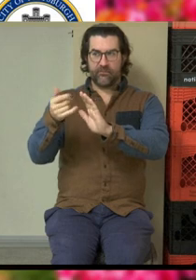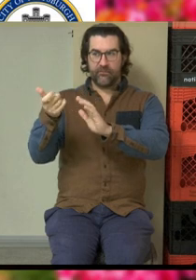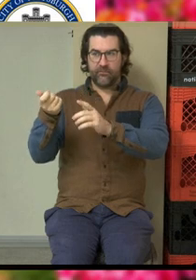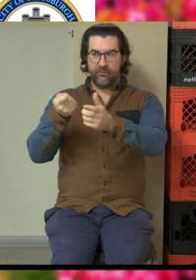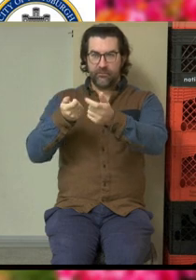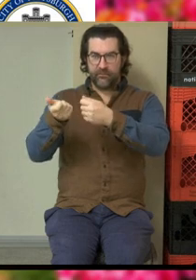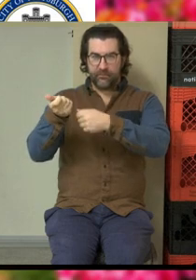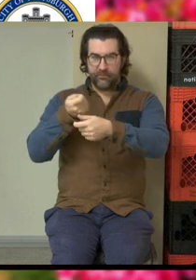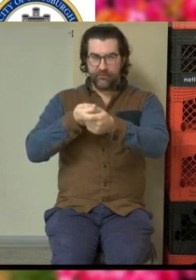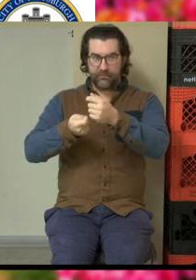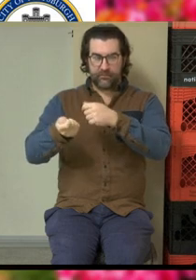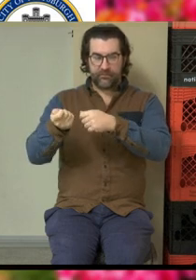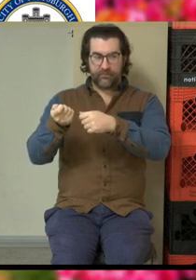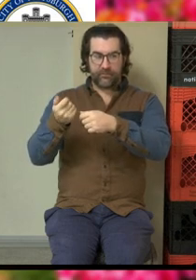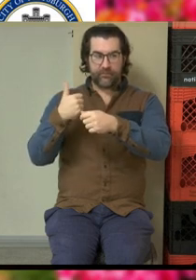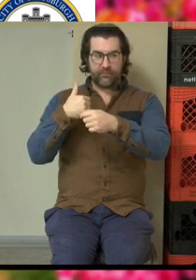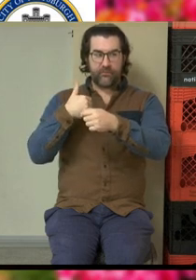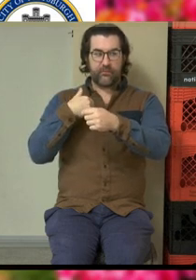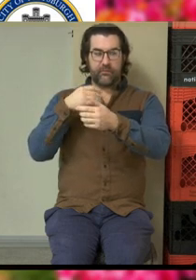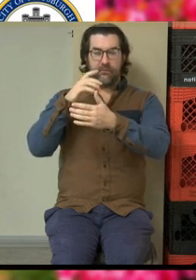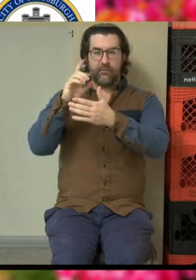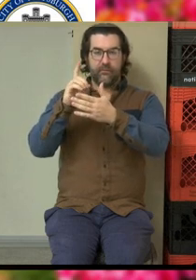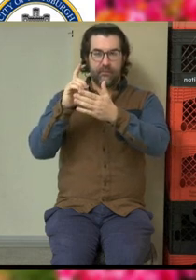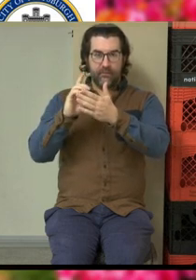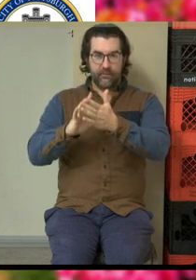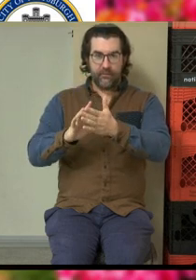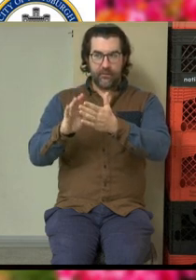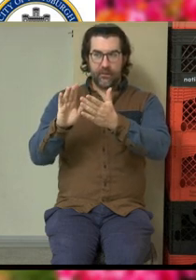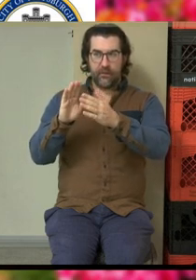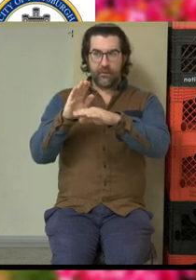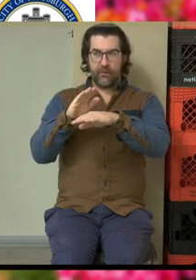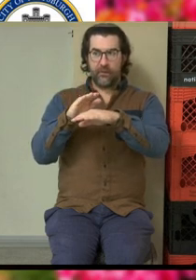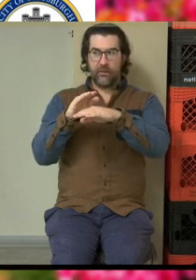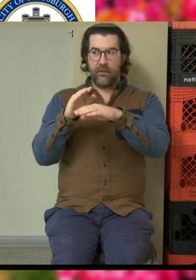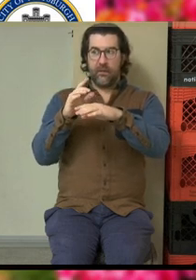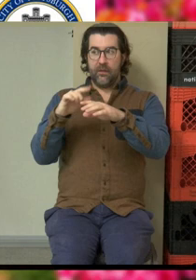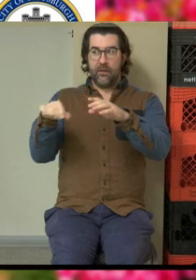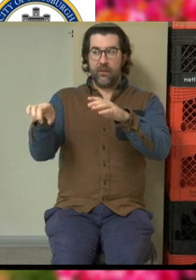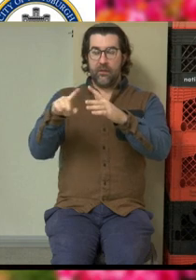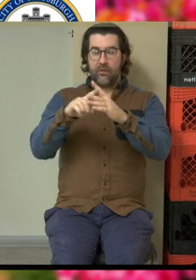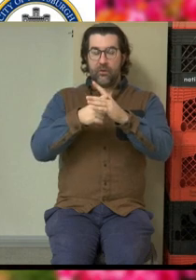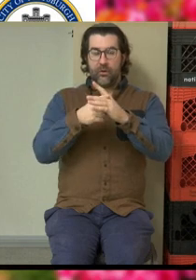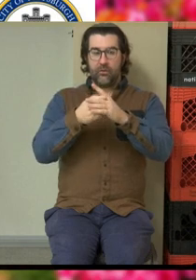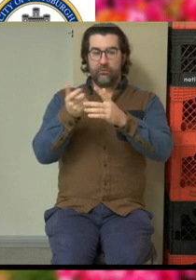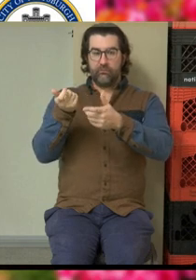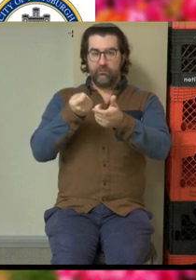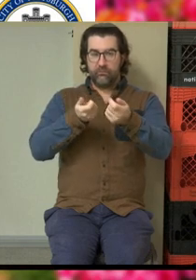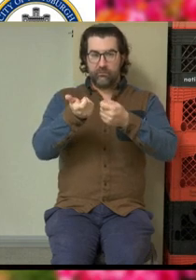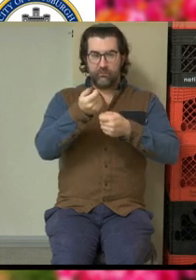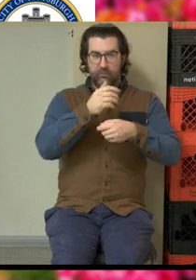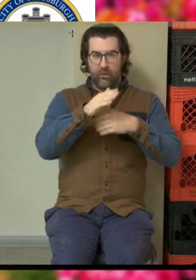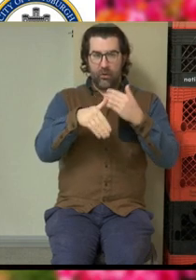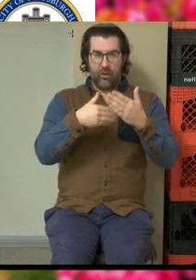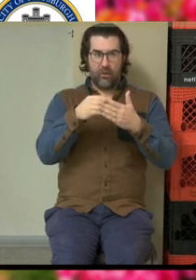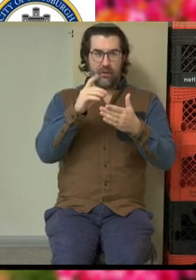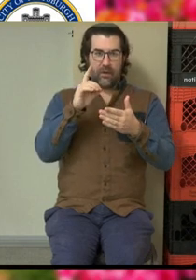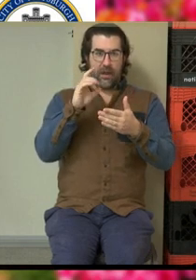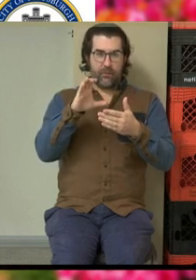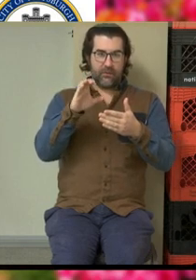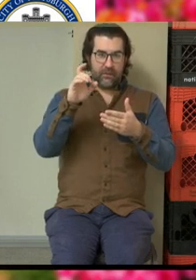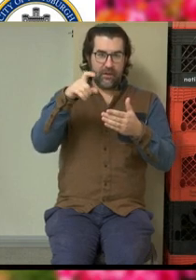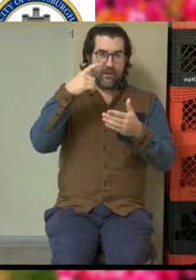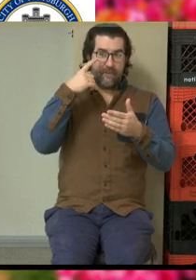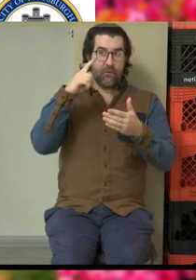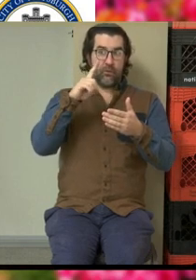So once we have a designer online, then they can start to pull together the documents that we need to build